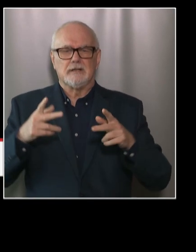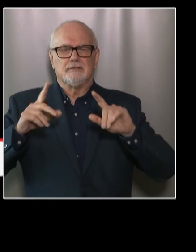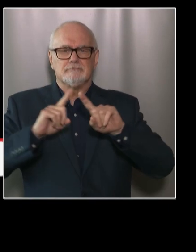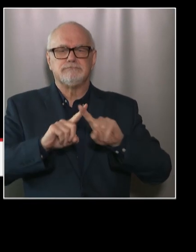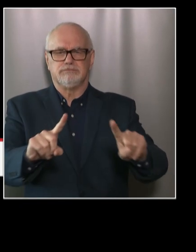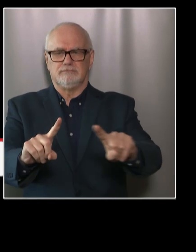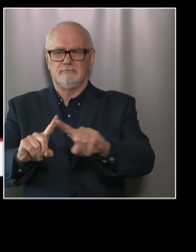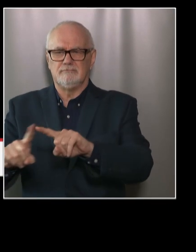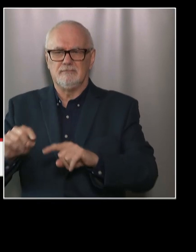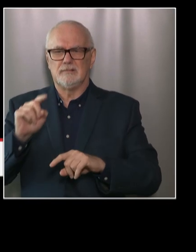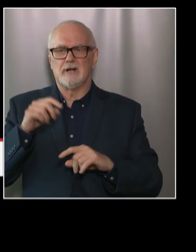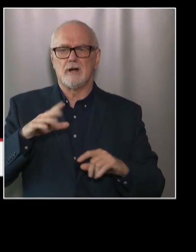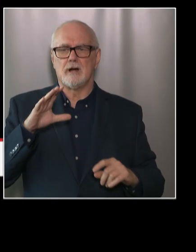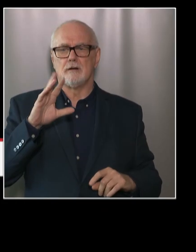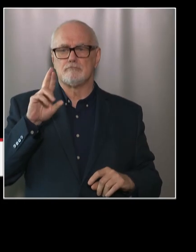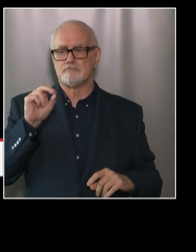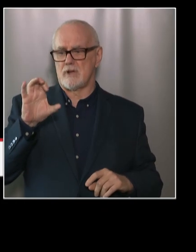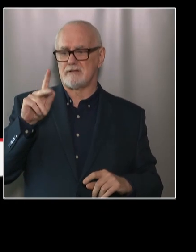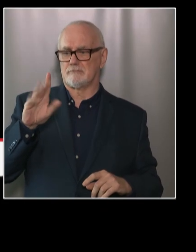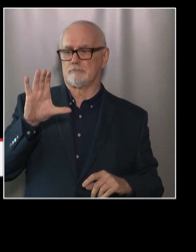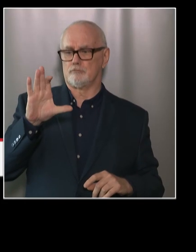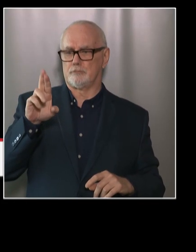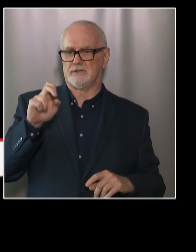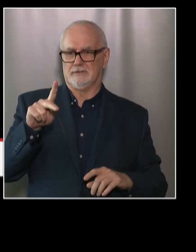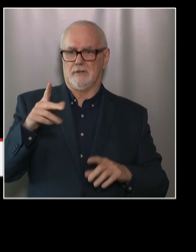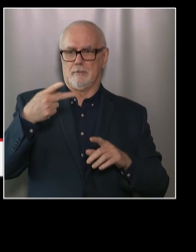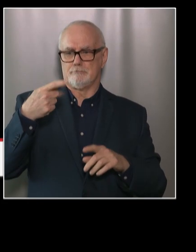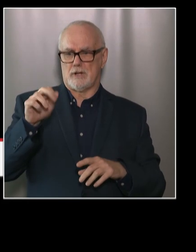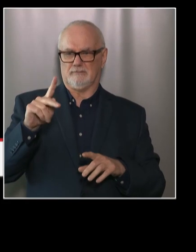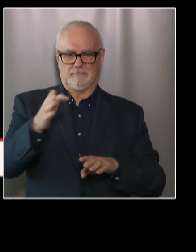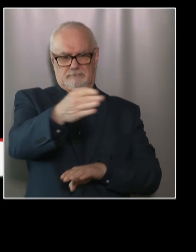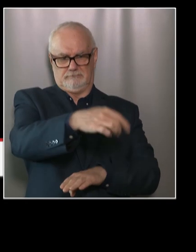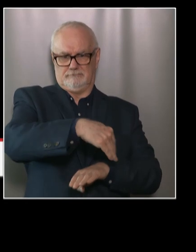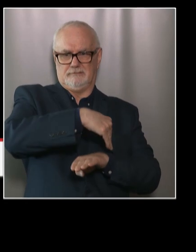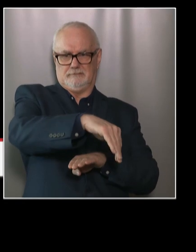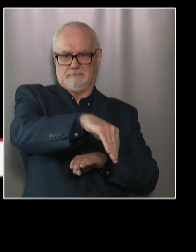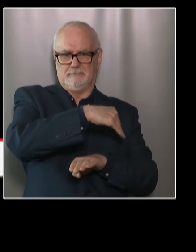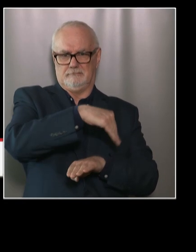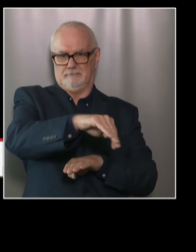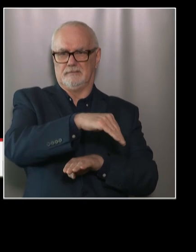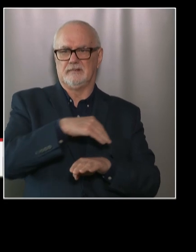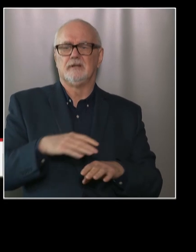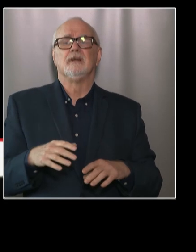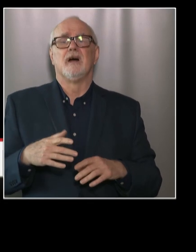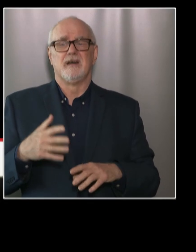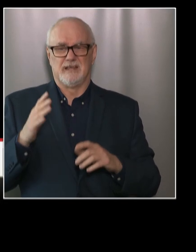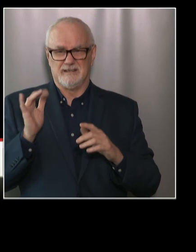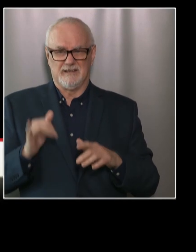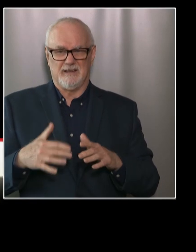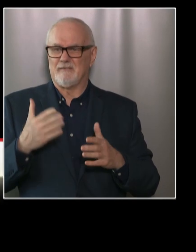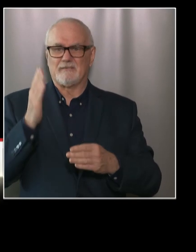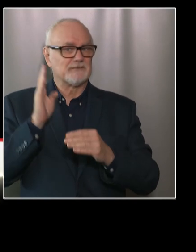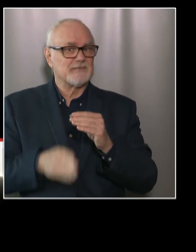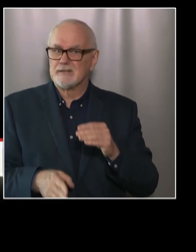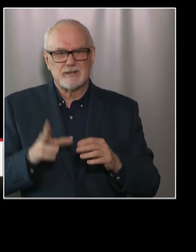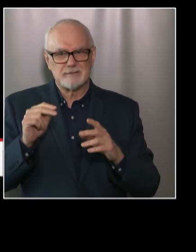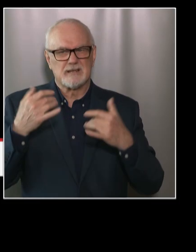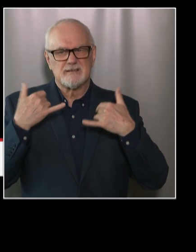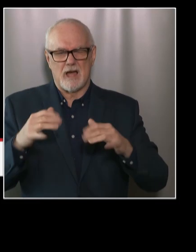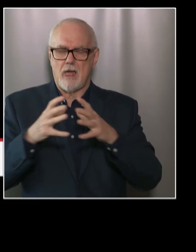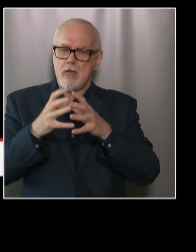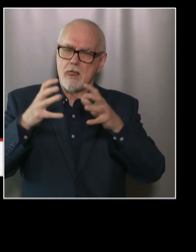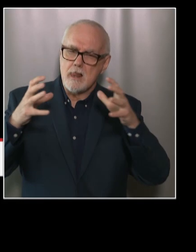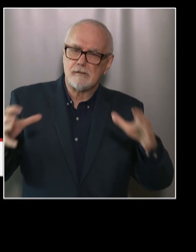And there's still 1 million square feet to come. This year, we'll see construction start on over 200 new townhomes on the